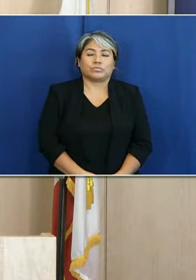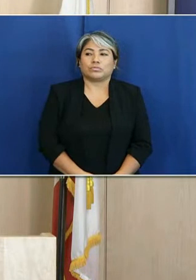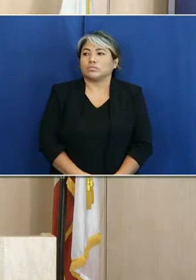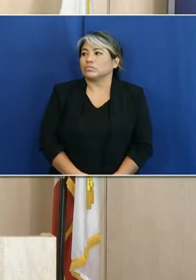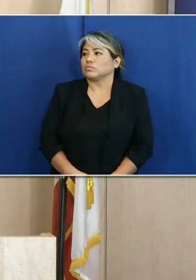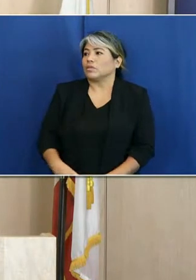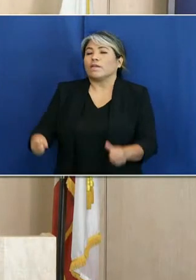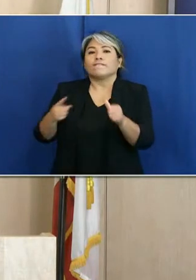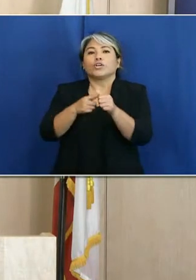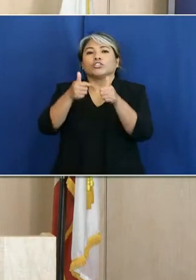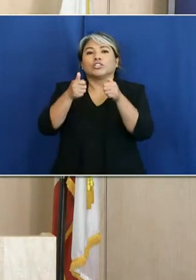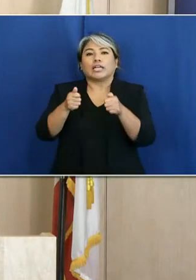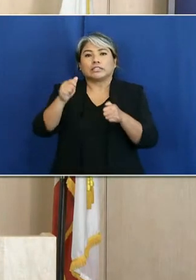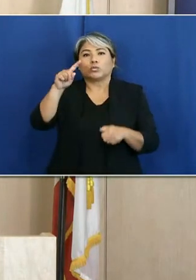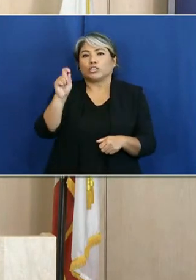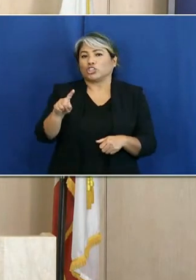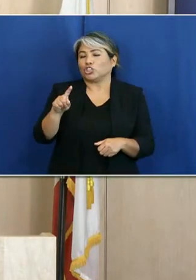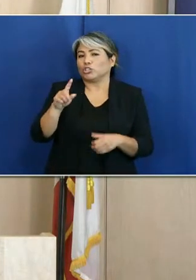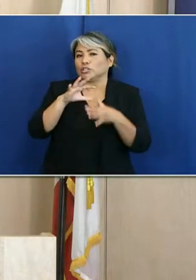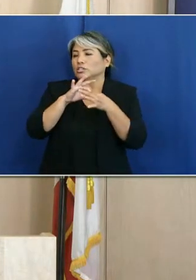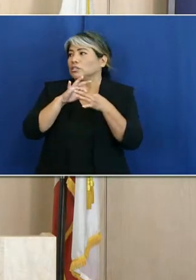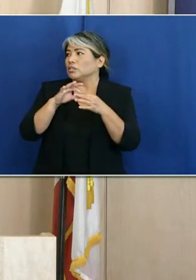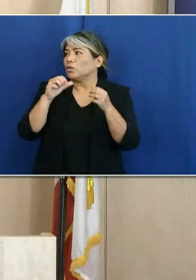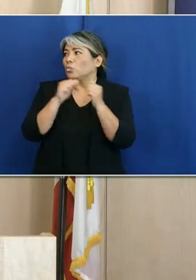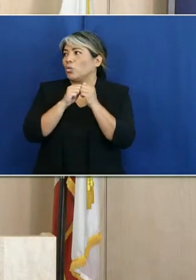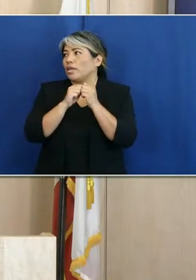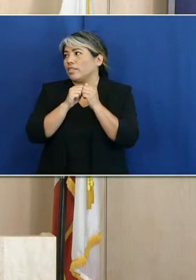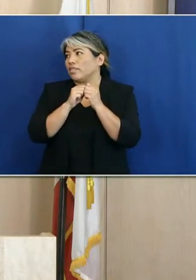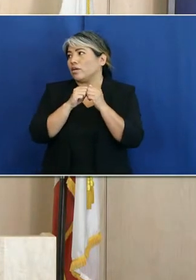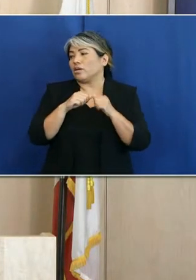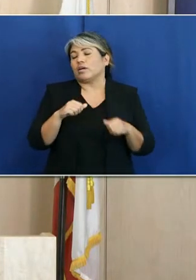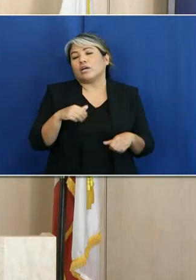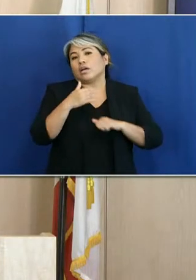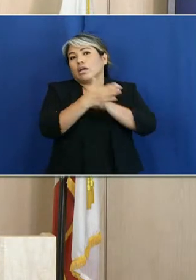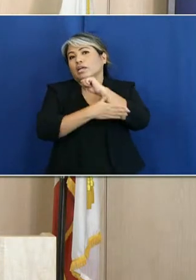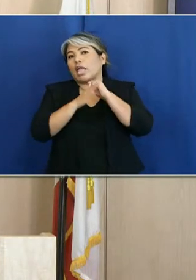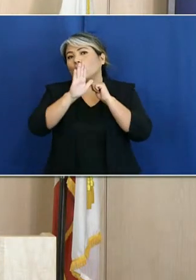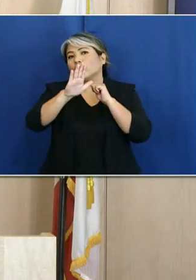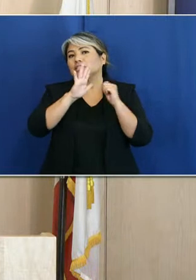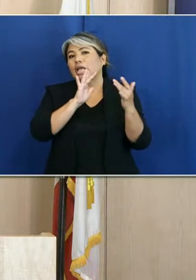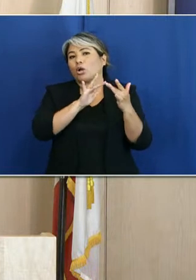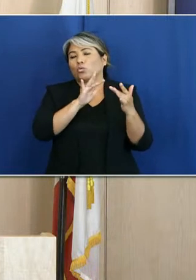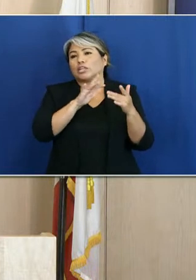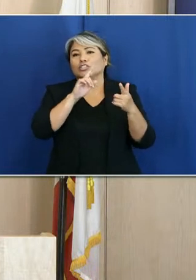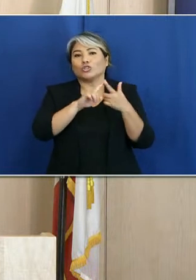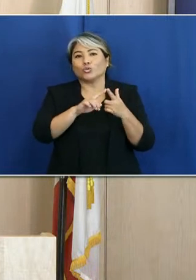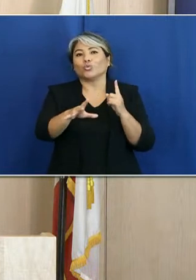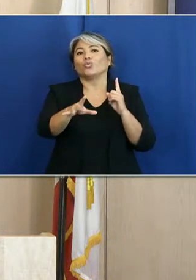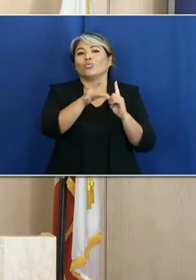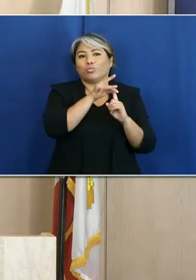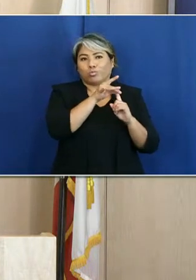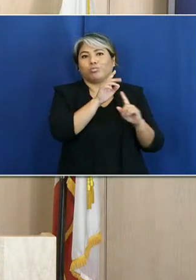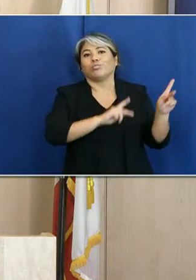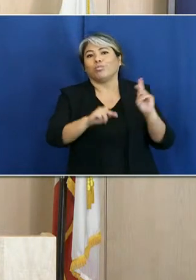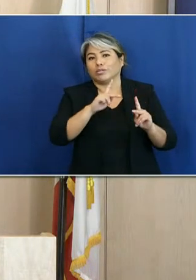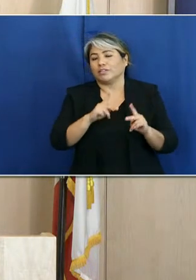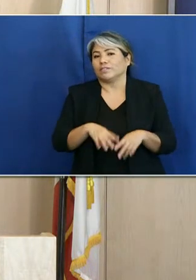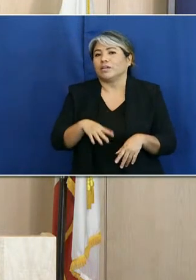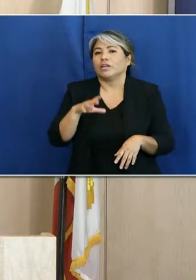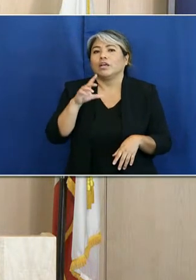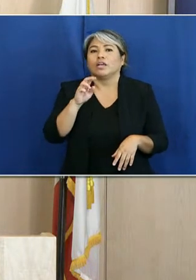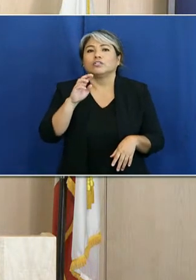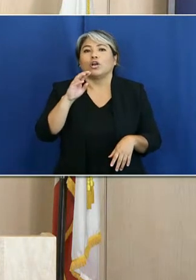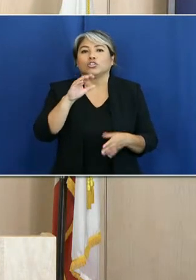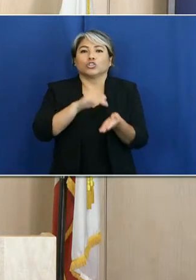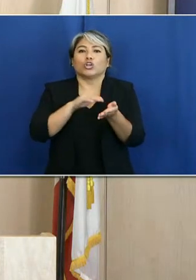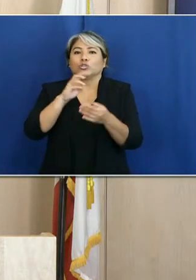This first text question deals with the county's outreach to COVID positive individuals, and Dr. Wooten's